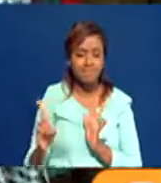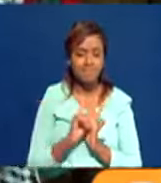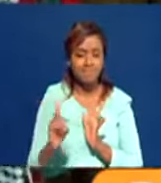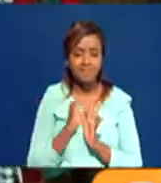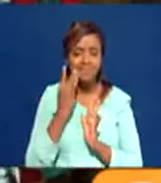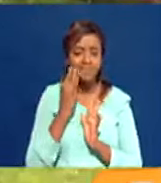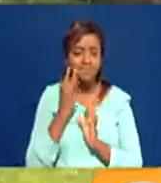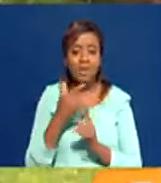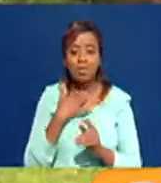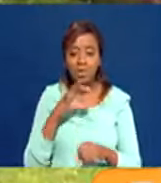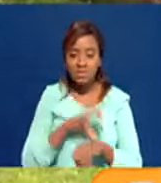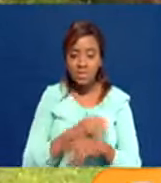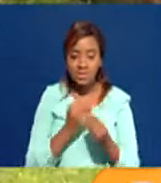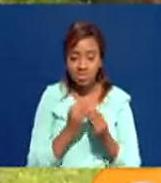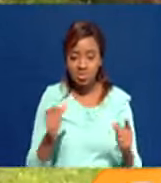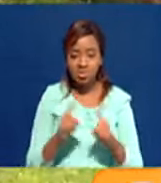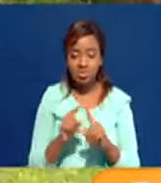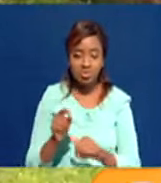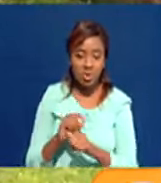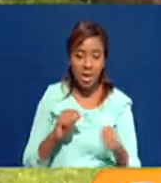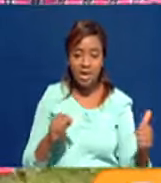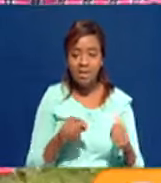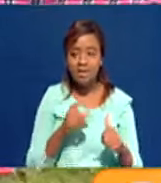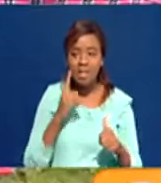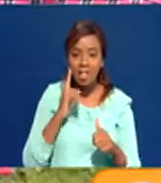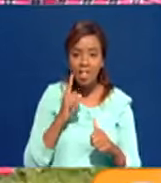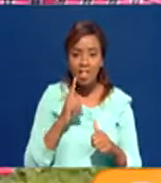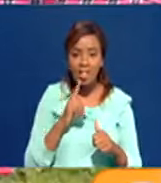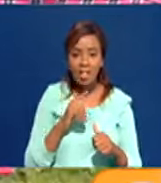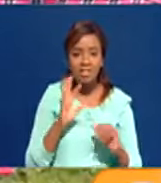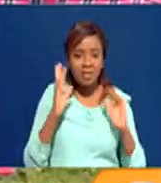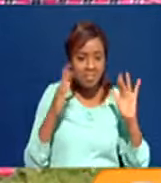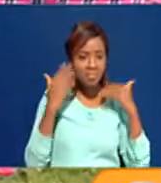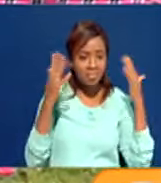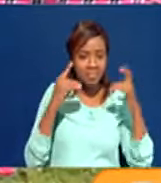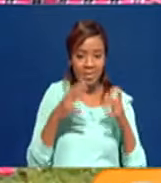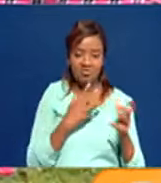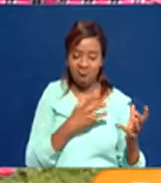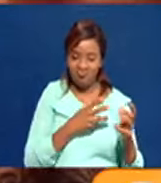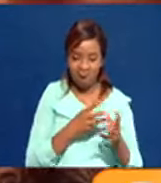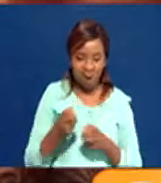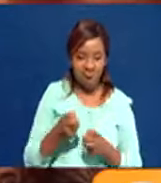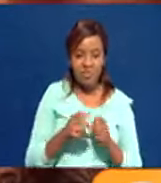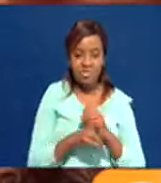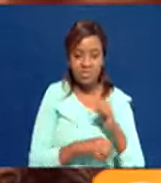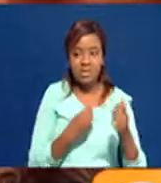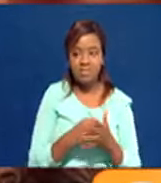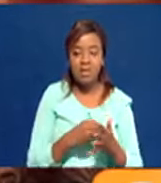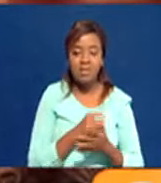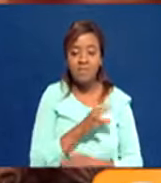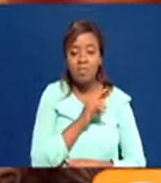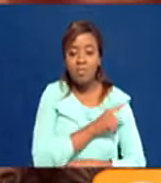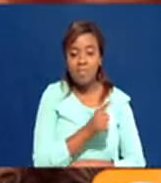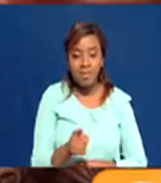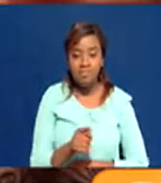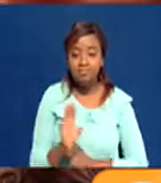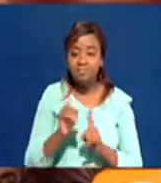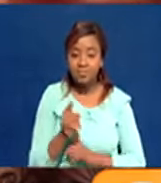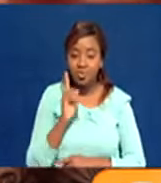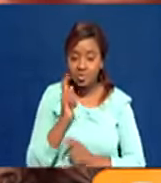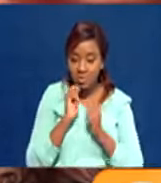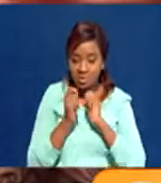while others take advantage of those in agony to swindle them of their hard-earned cash. We have an appointment to the Kisii Land Registrar, Steve